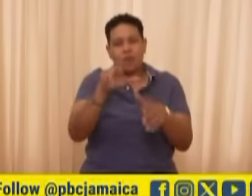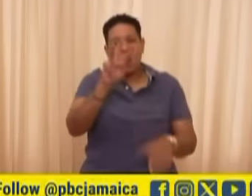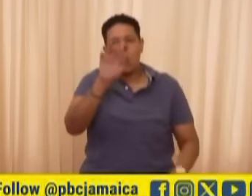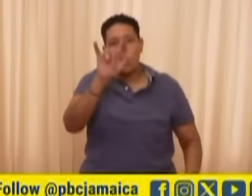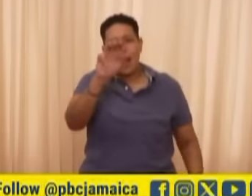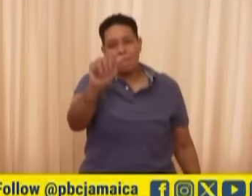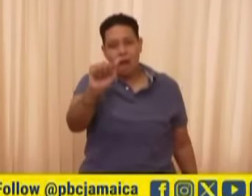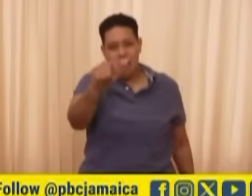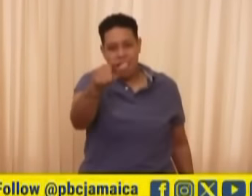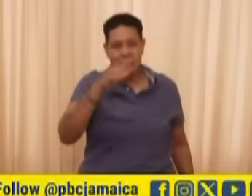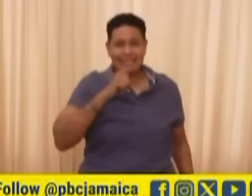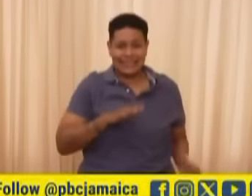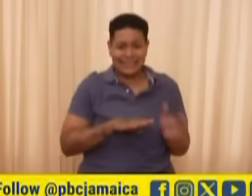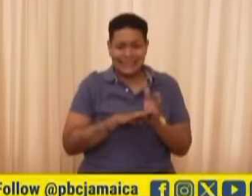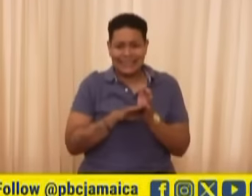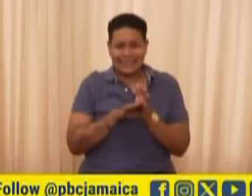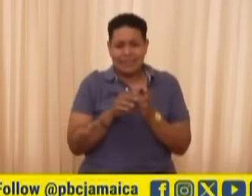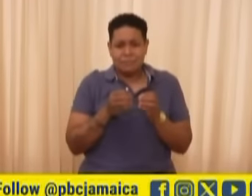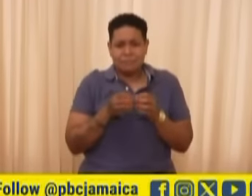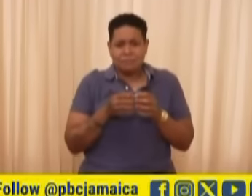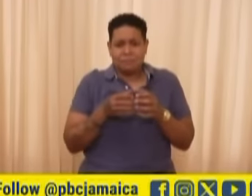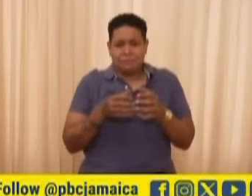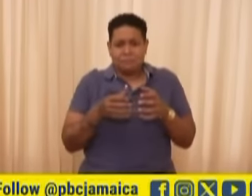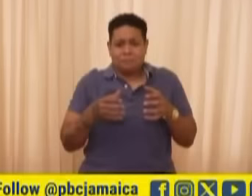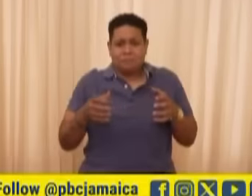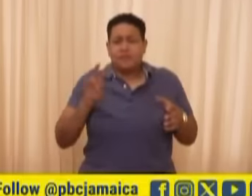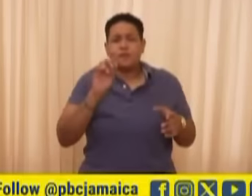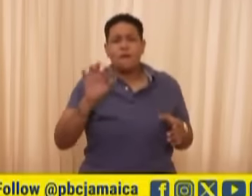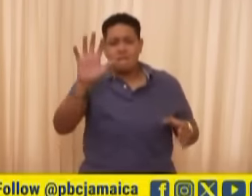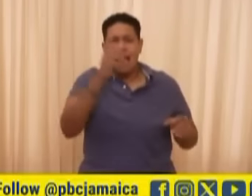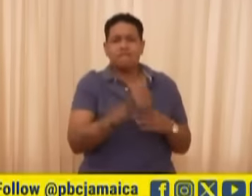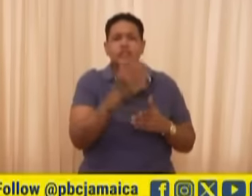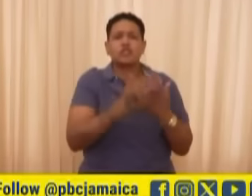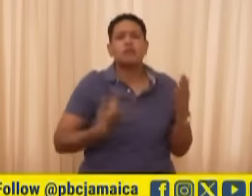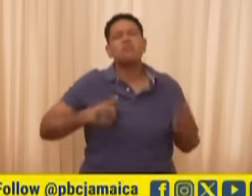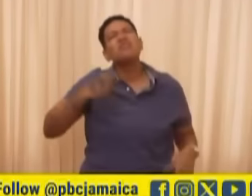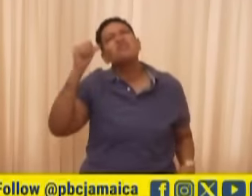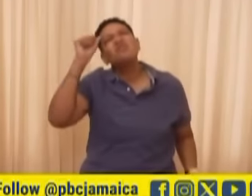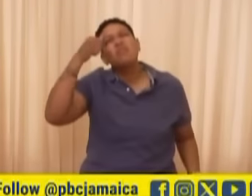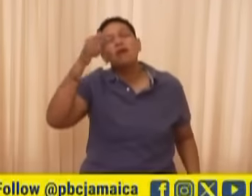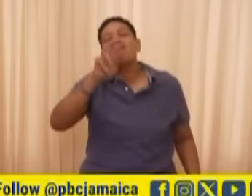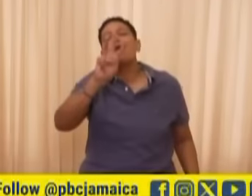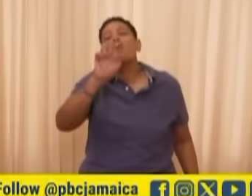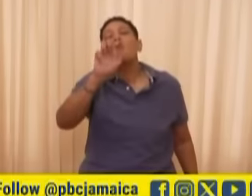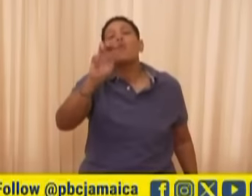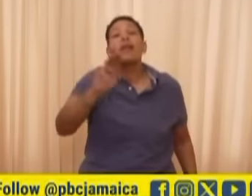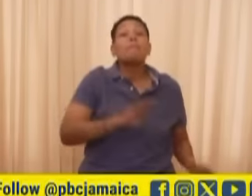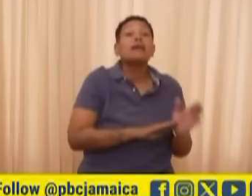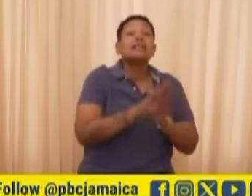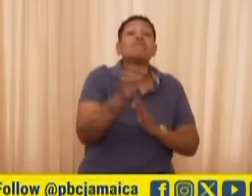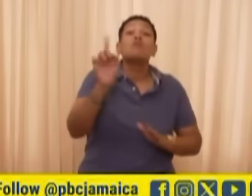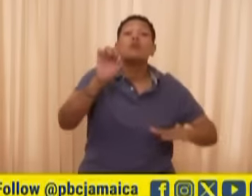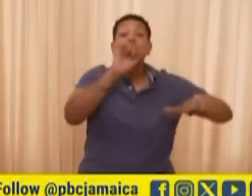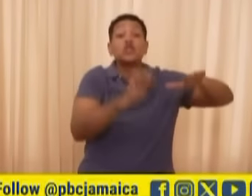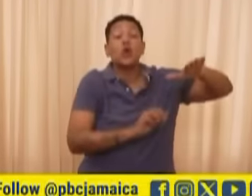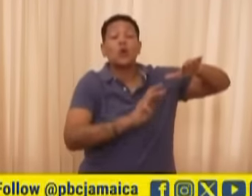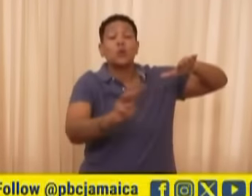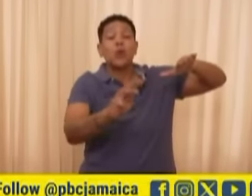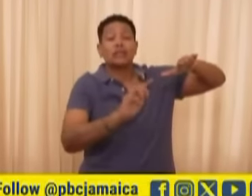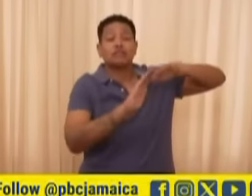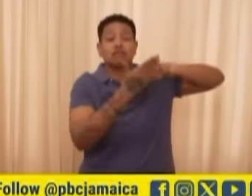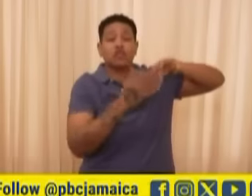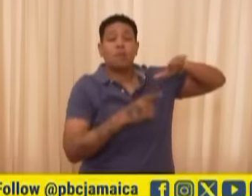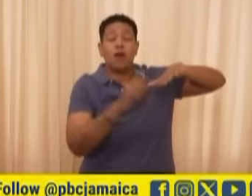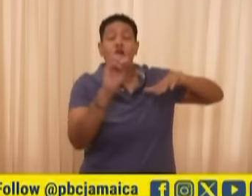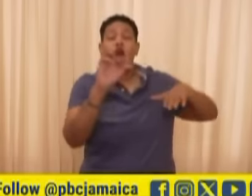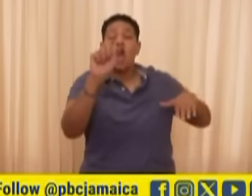Wilma was developing in 2005, when some of us will recall, Hurricane Wilma developed off the southwestern coast of Jamaica